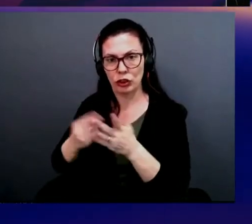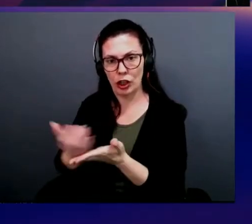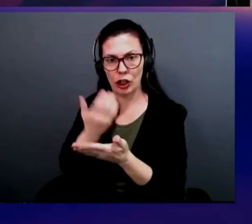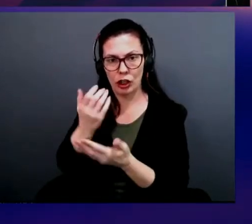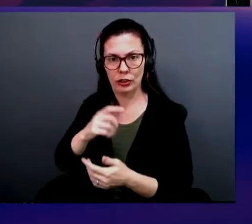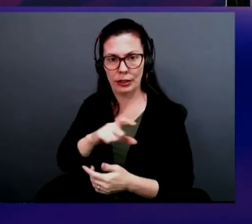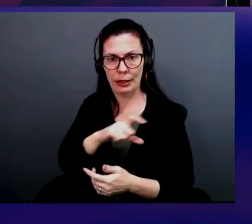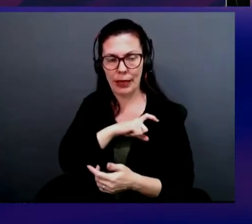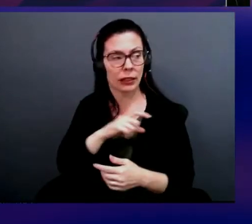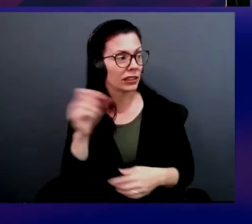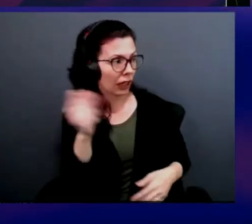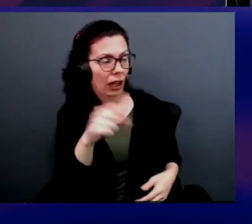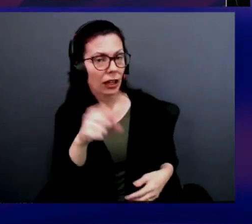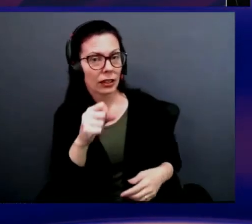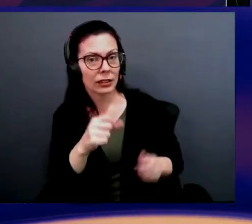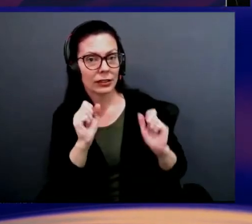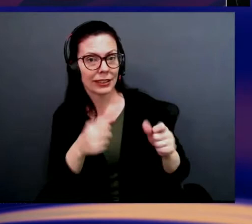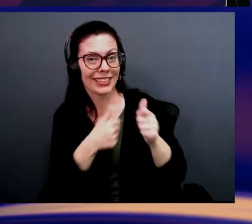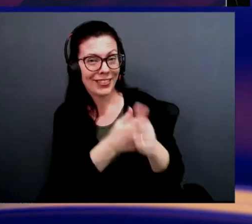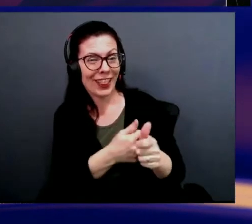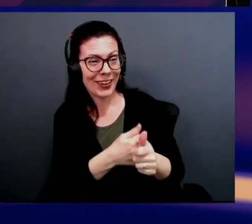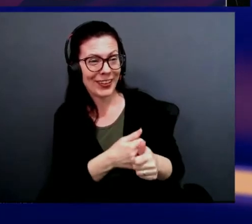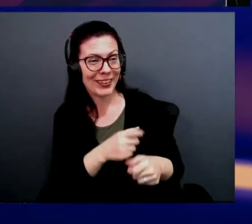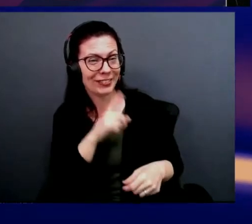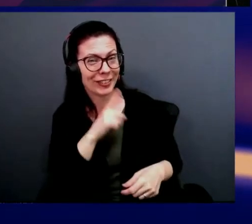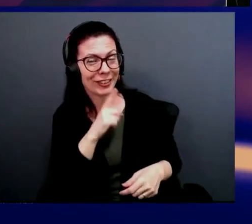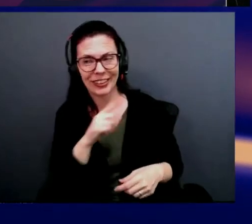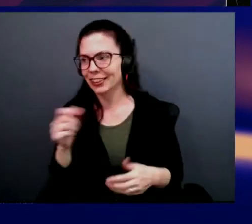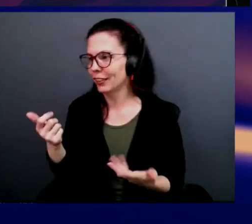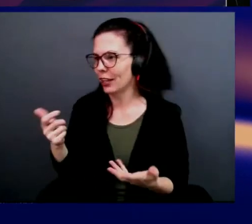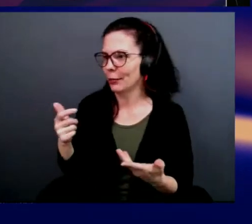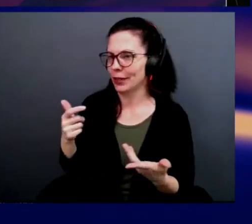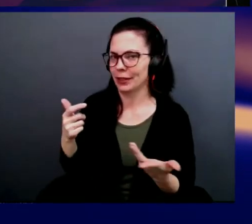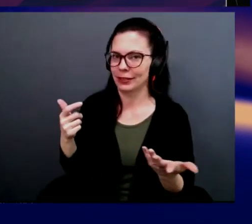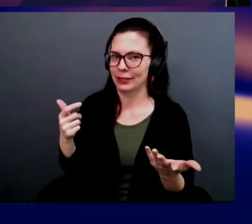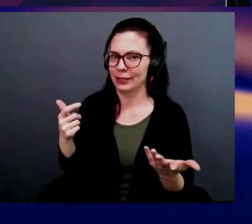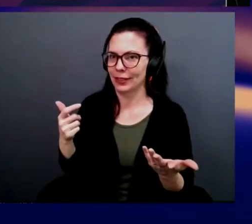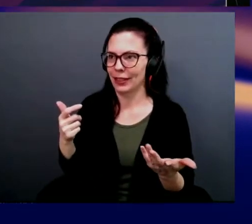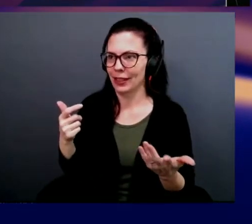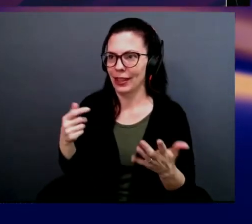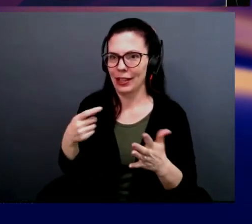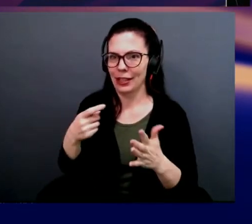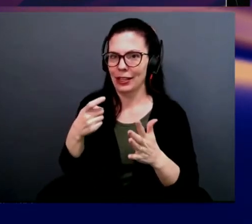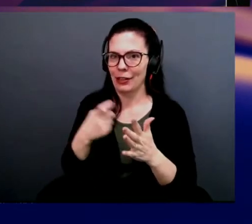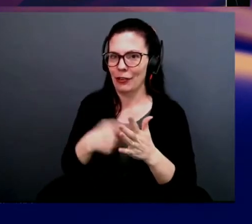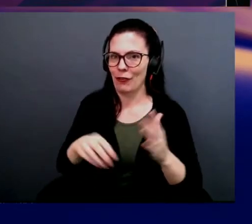along, for sure. All right. Okay. Not much. It doesn't get much better than free knowledge, you know,